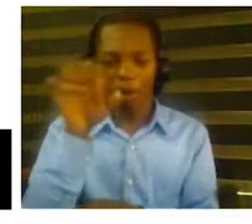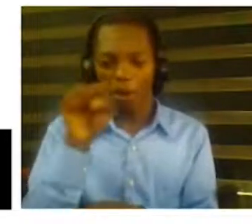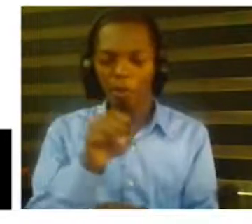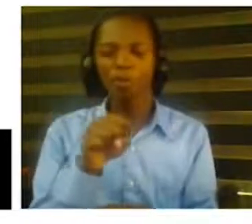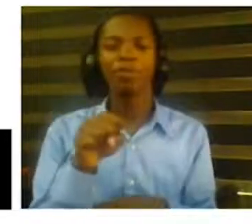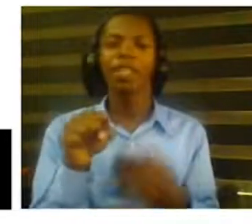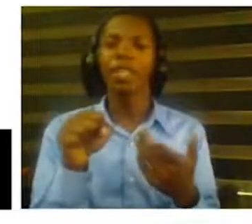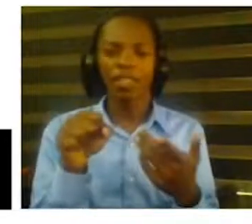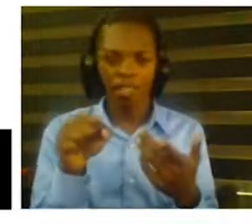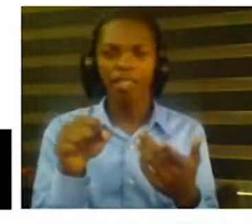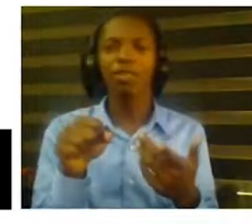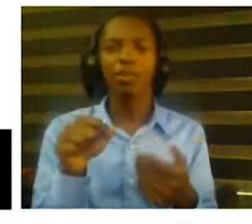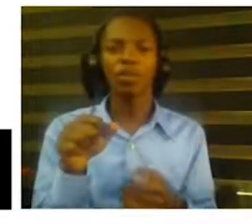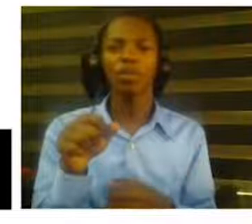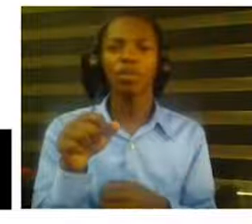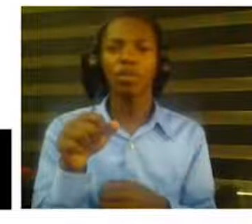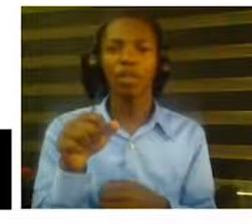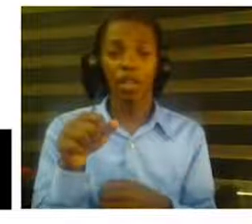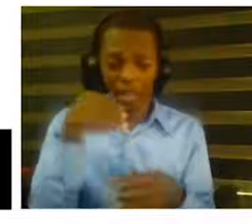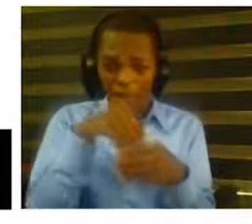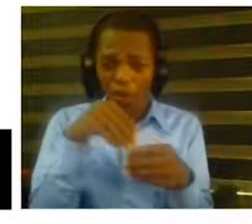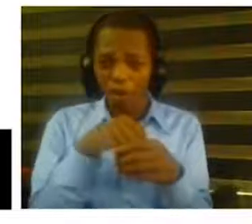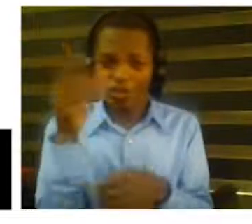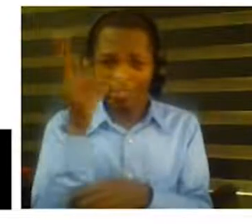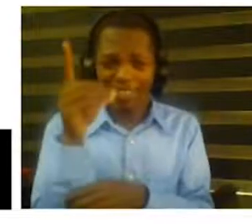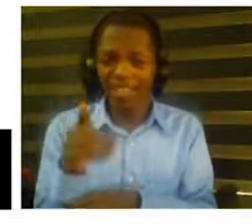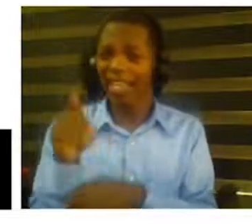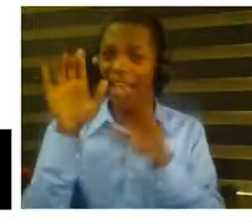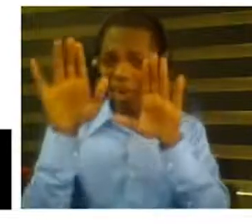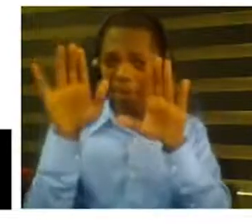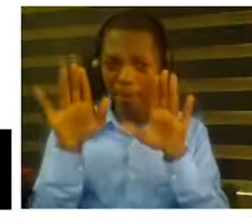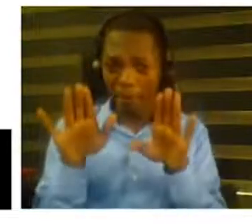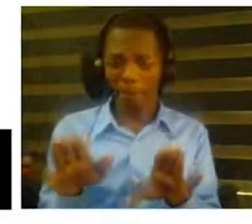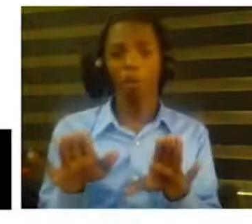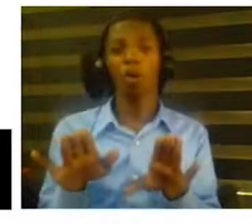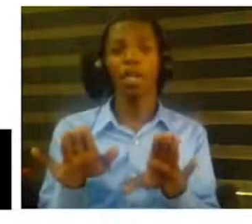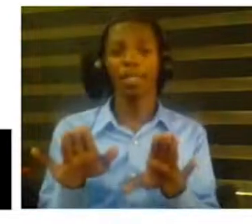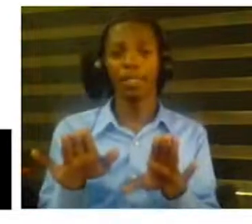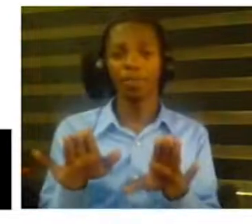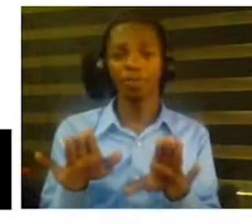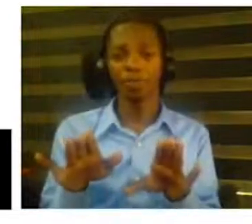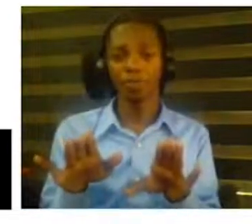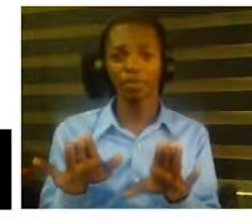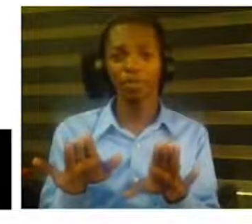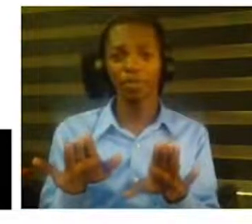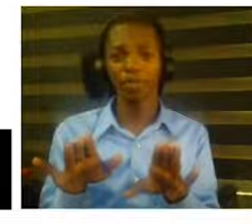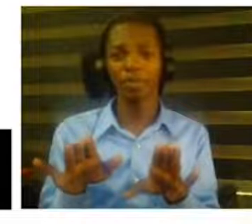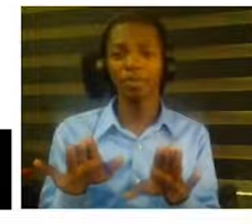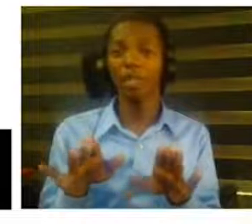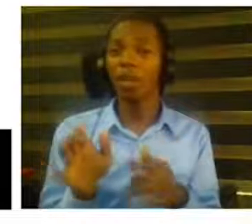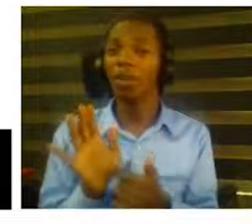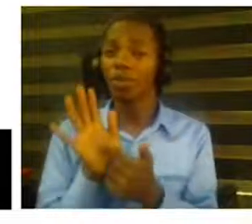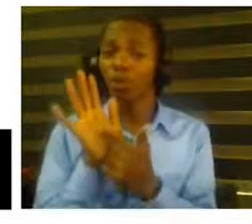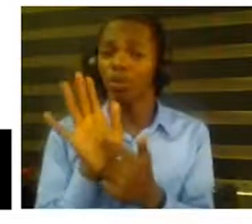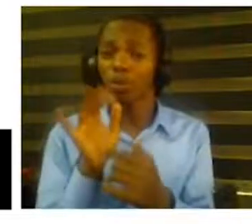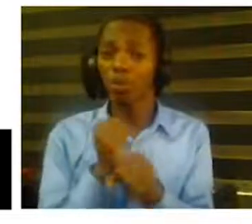inclusive design is one of the most important aspects of what we do. It underpins a lot of our work, whether